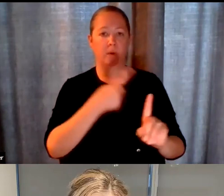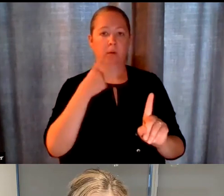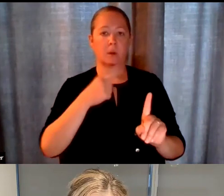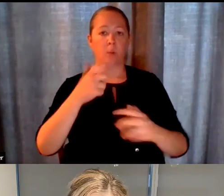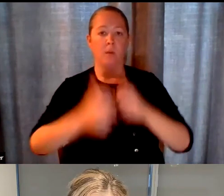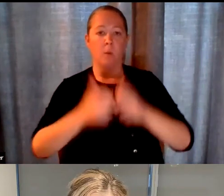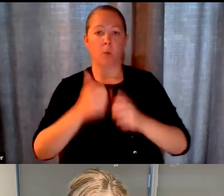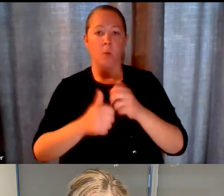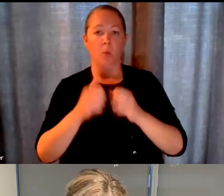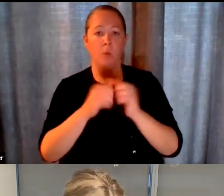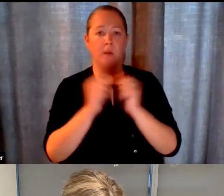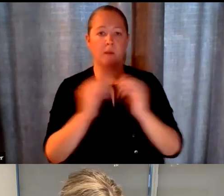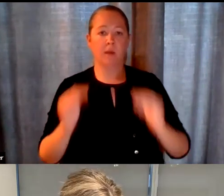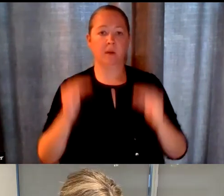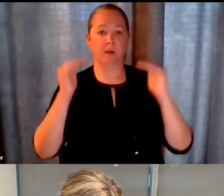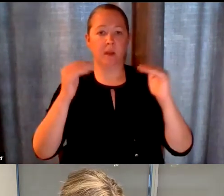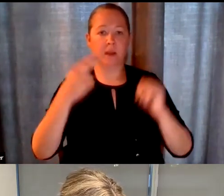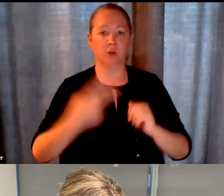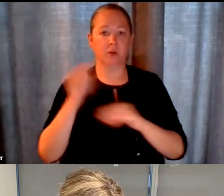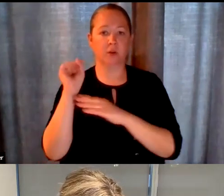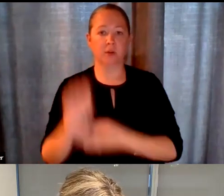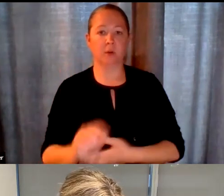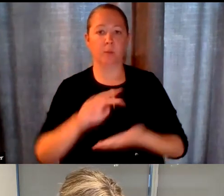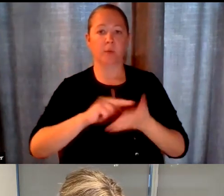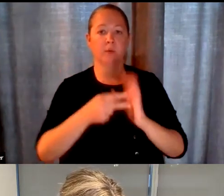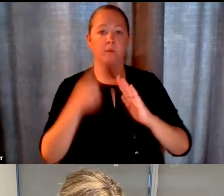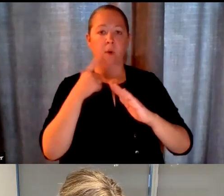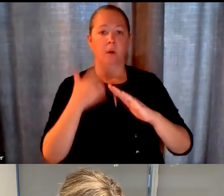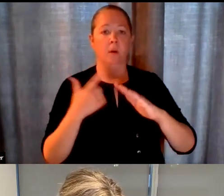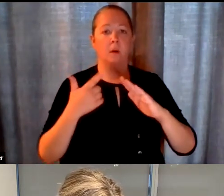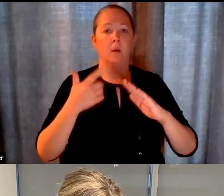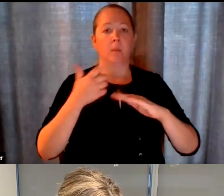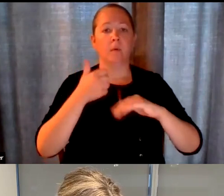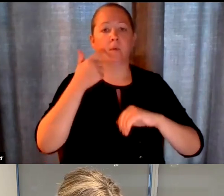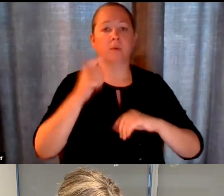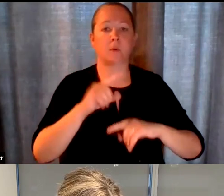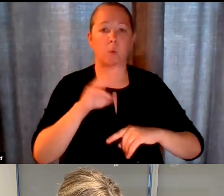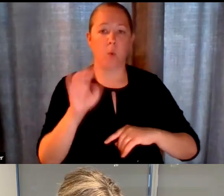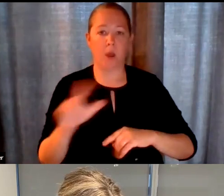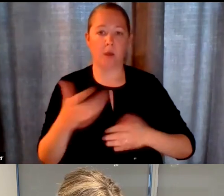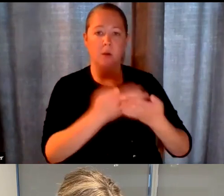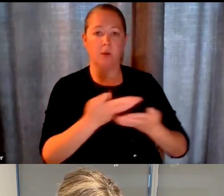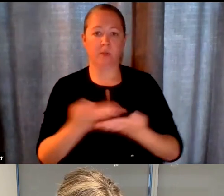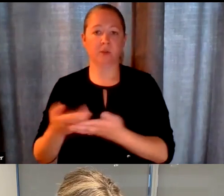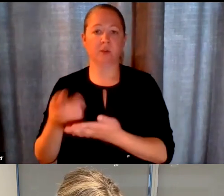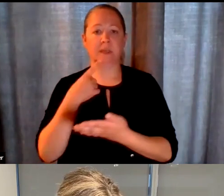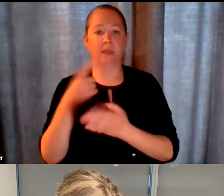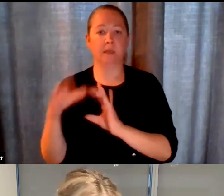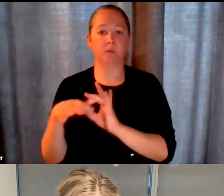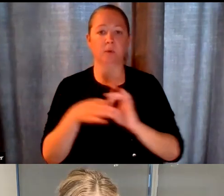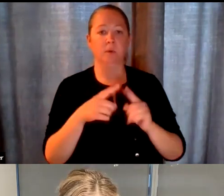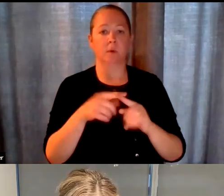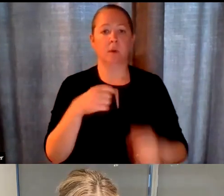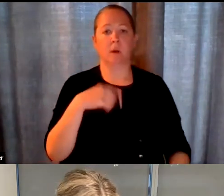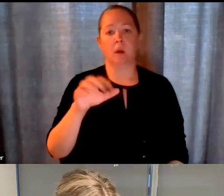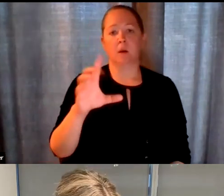purpose and precedent are well documented. And then she cites two cases from last week. She cites to Dobbs, which overturned Roe